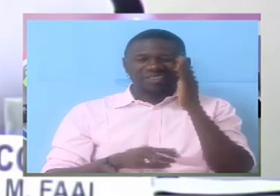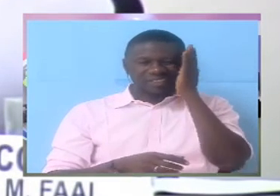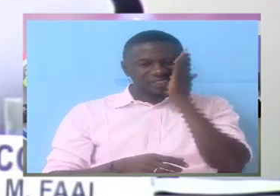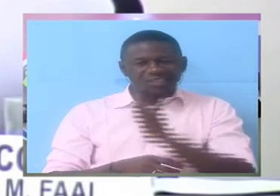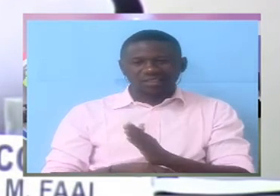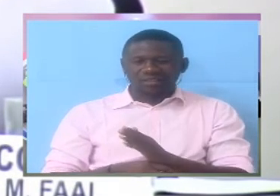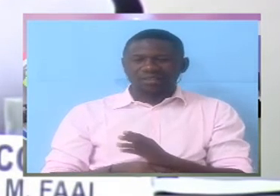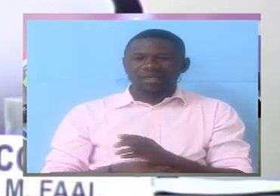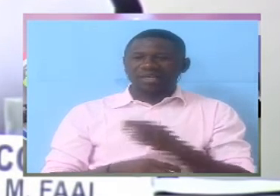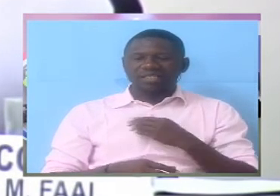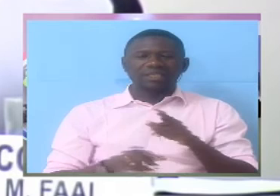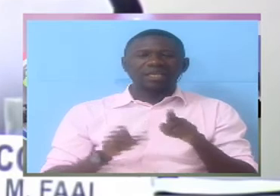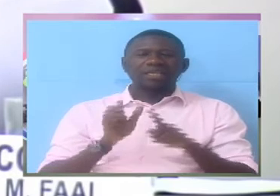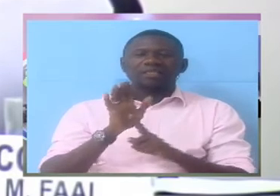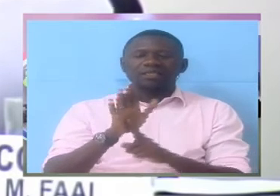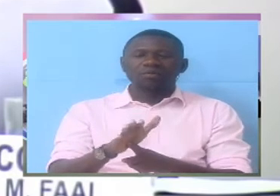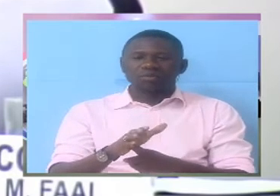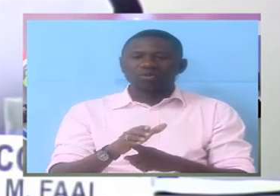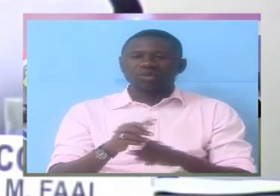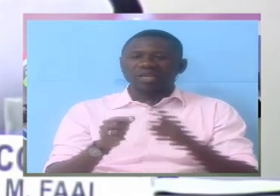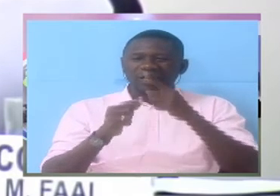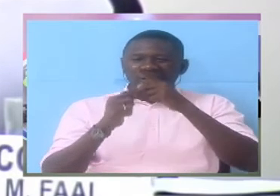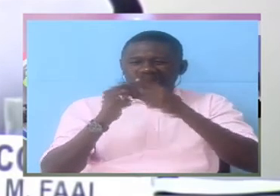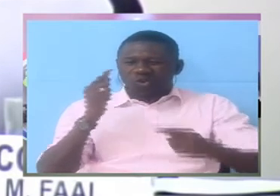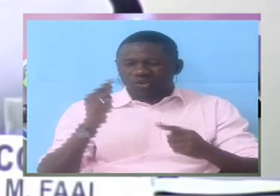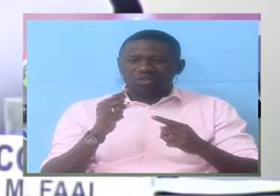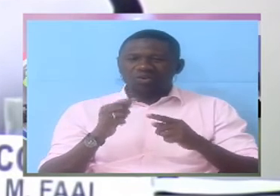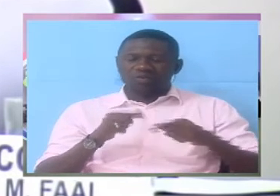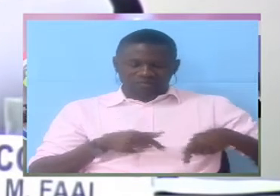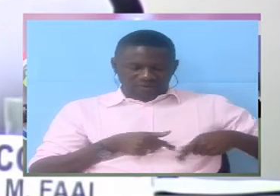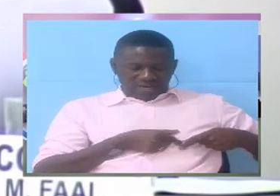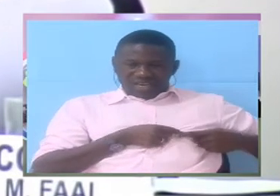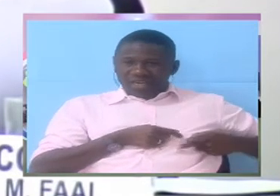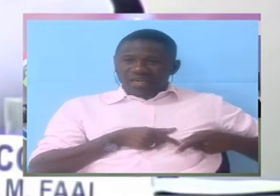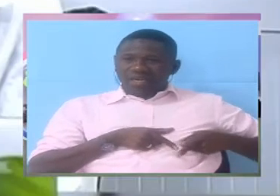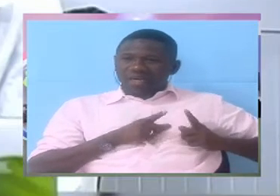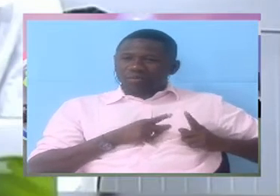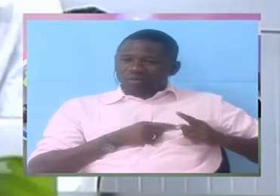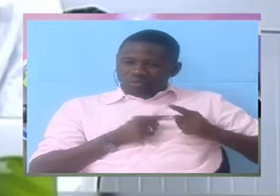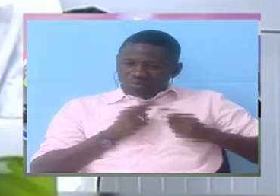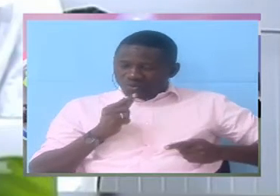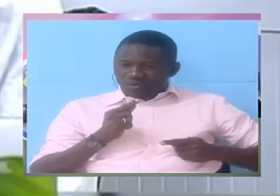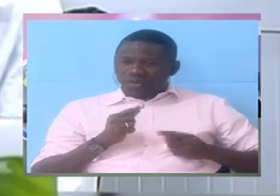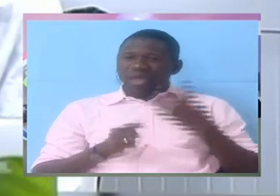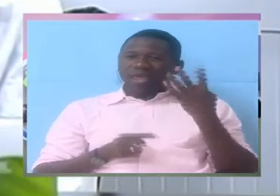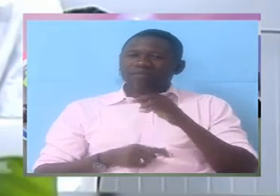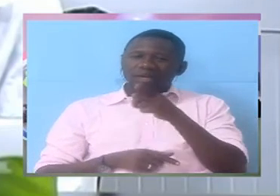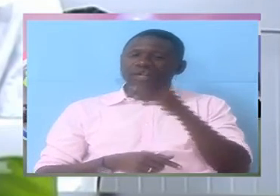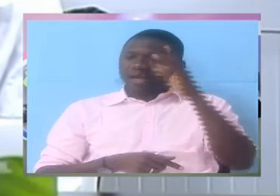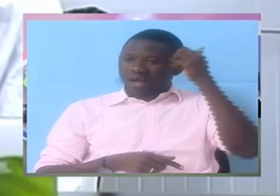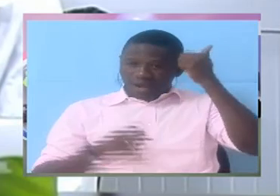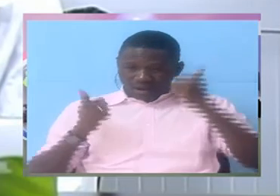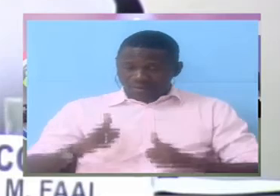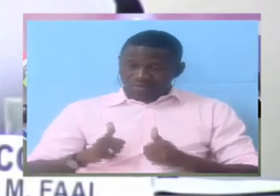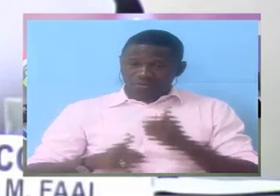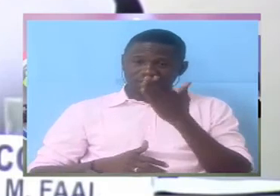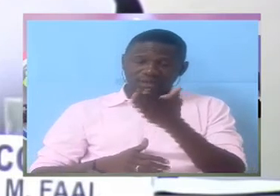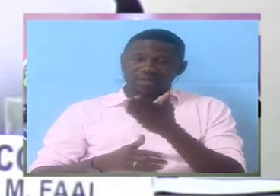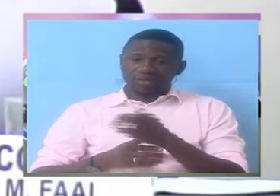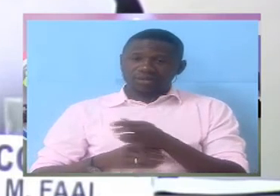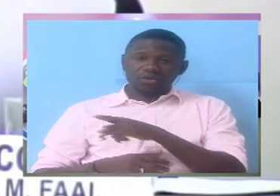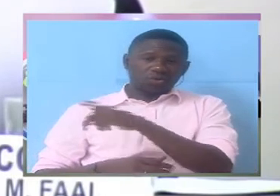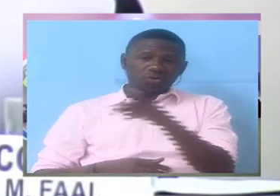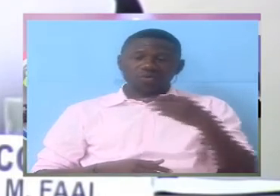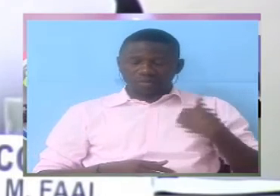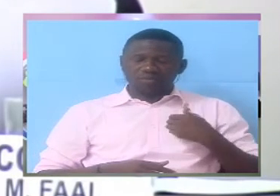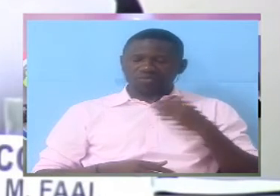the cutting of a nipple bata fuka mosunyu no kundo. If that had happened ning ayatara woketale, you people